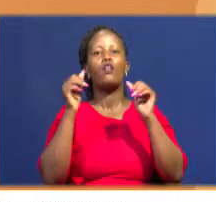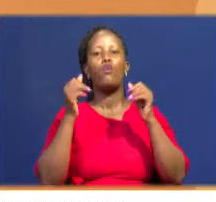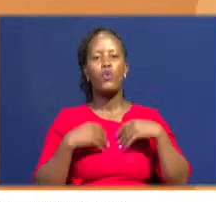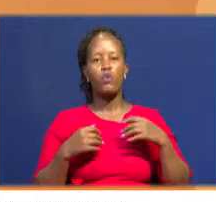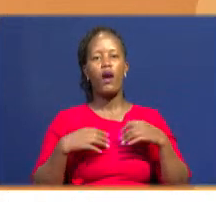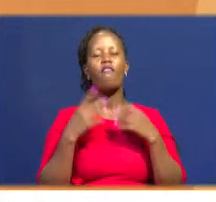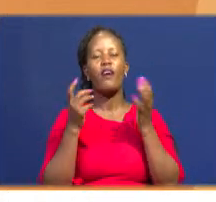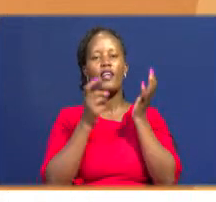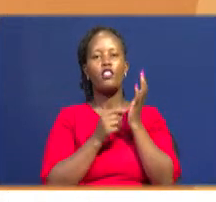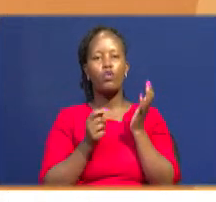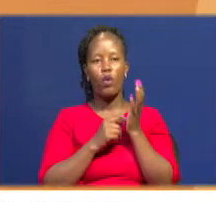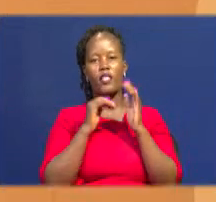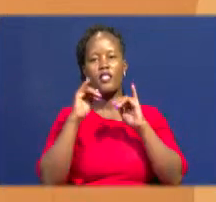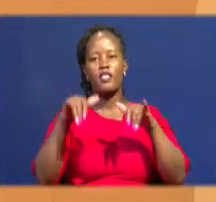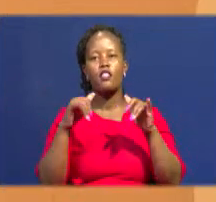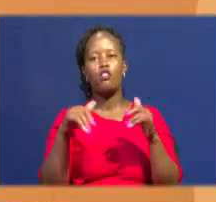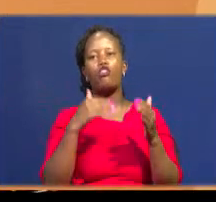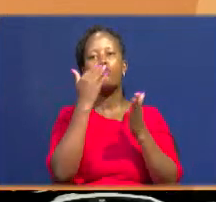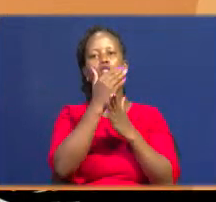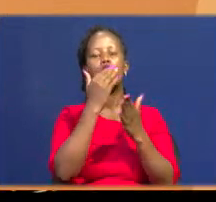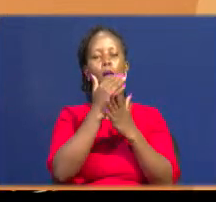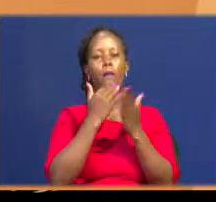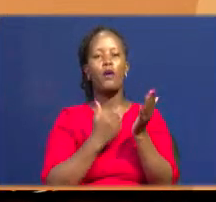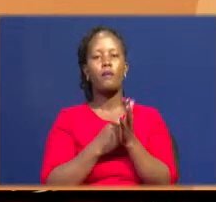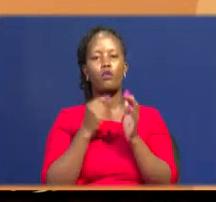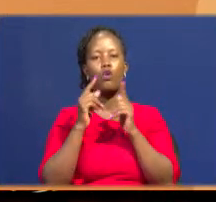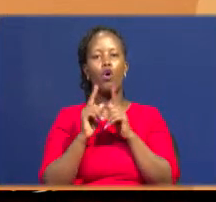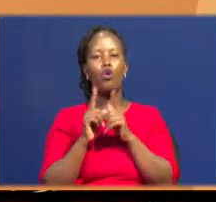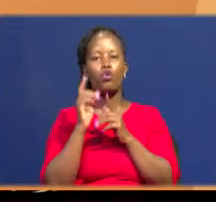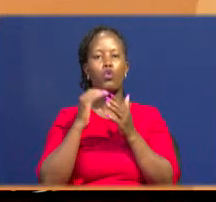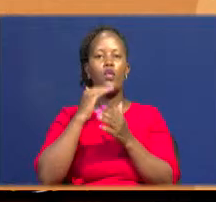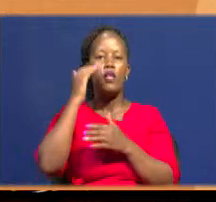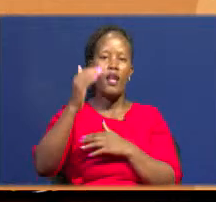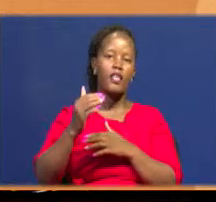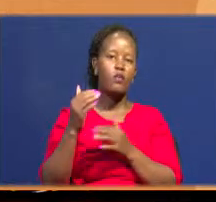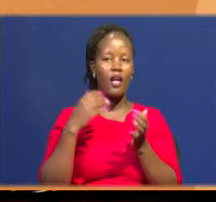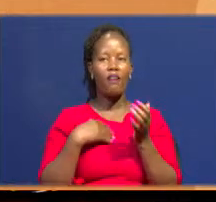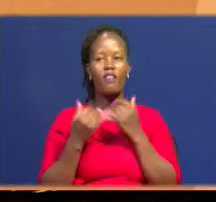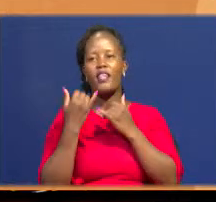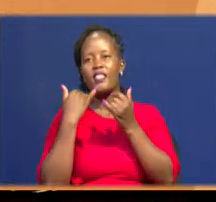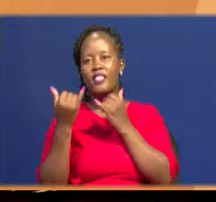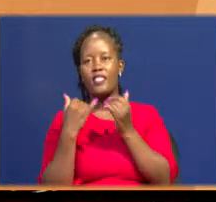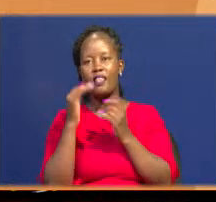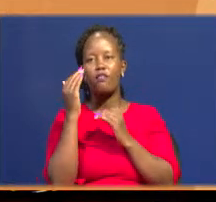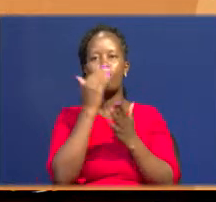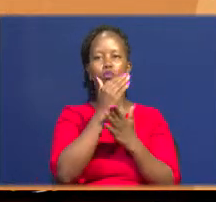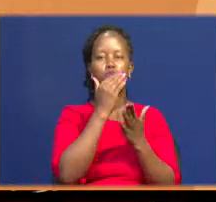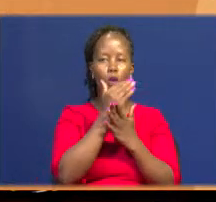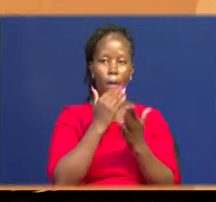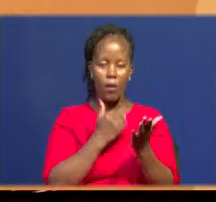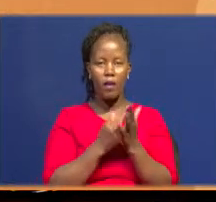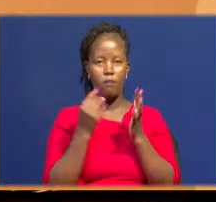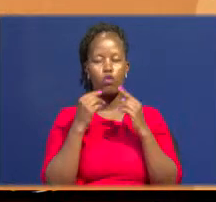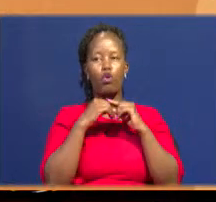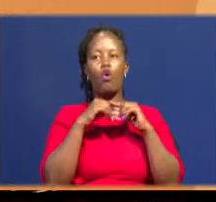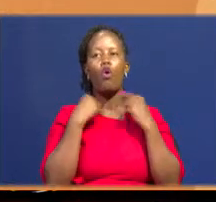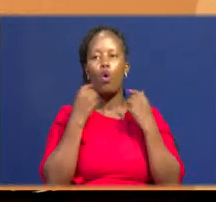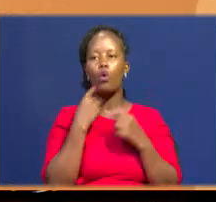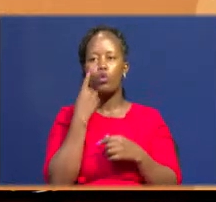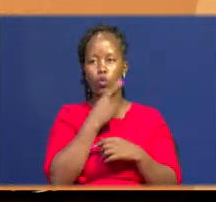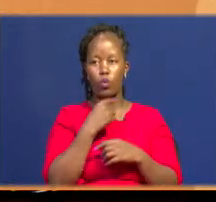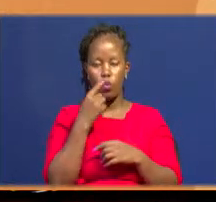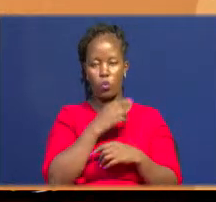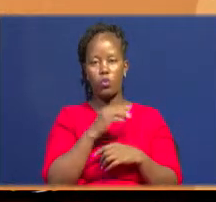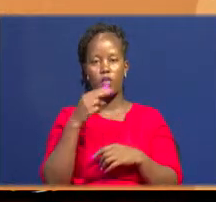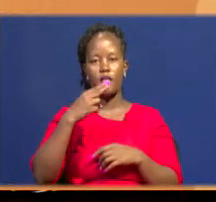News program, Kurunzi Mashinani, and it's going to be followed by our interview program, Tamrinia. Your host is going to be Khalid